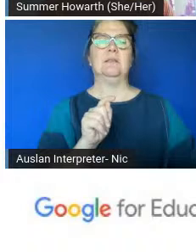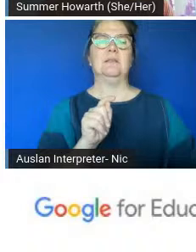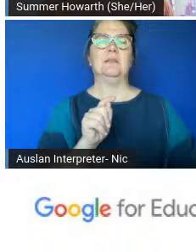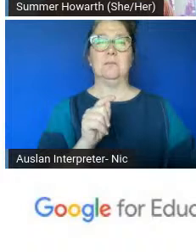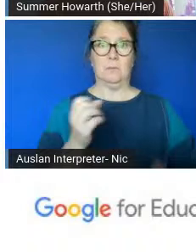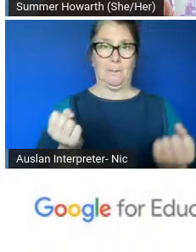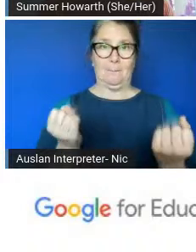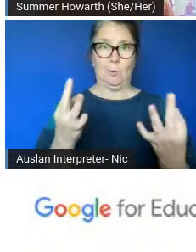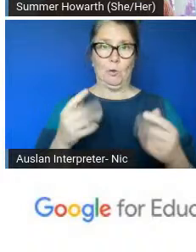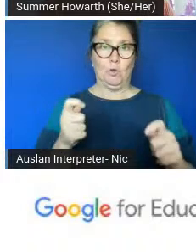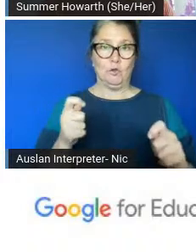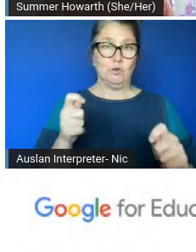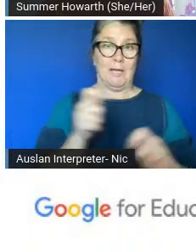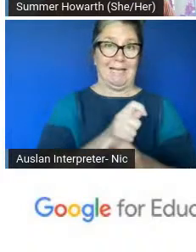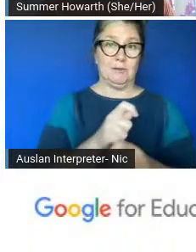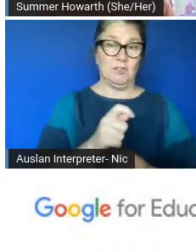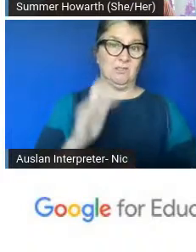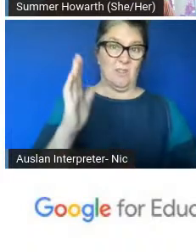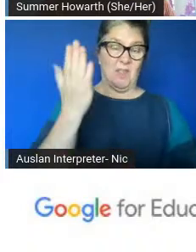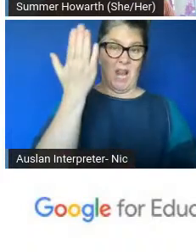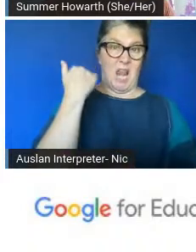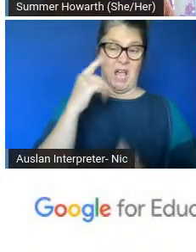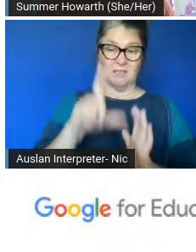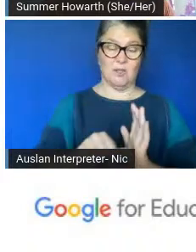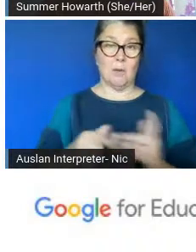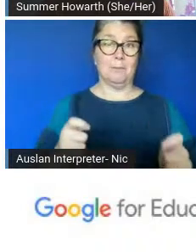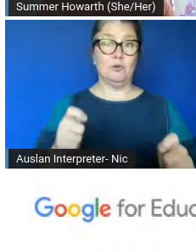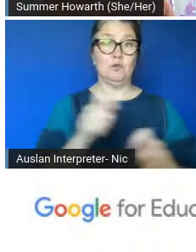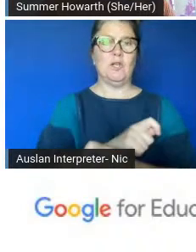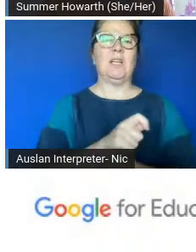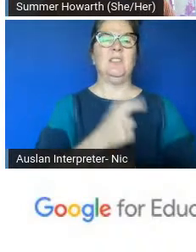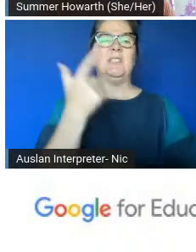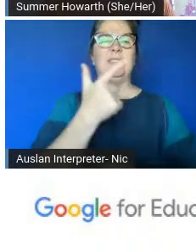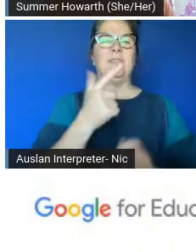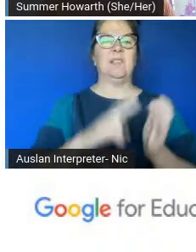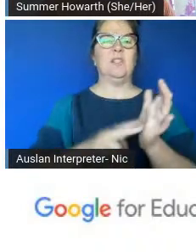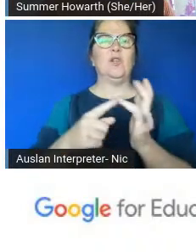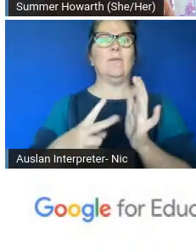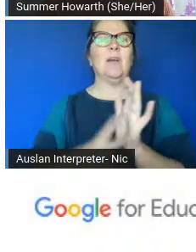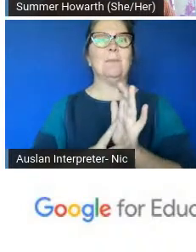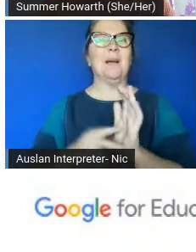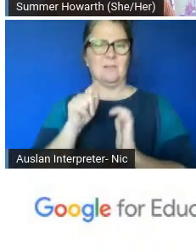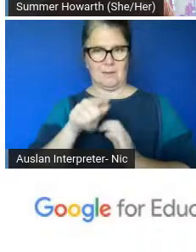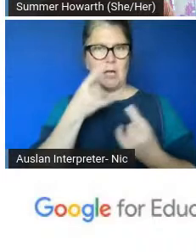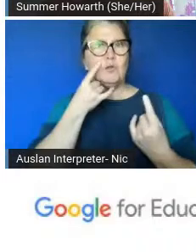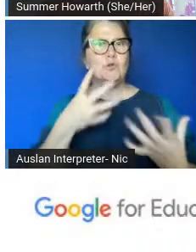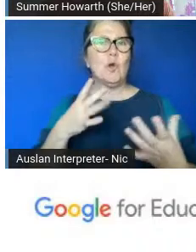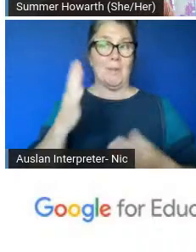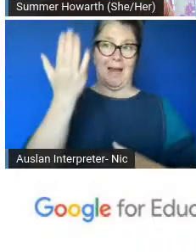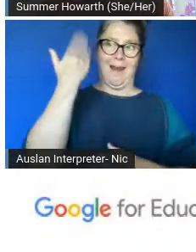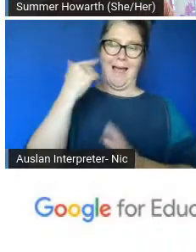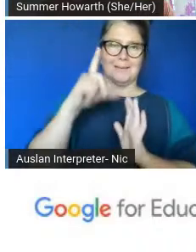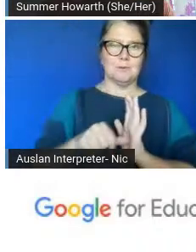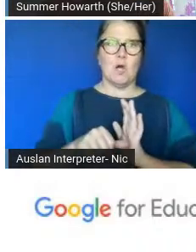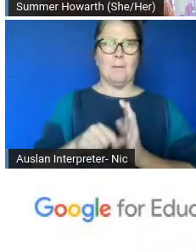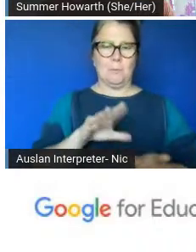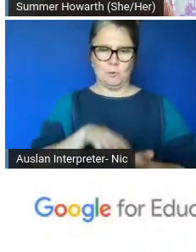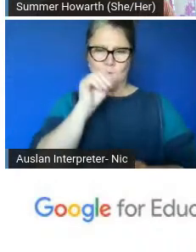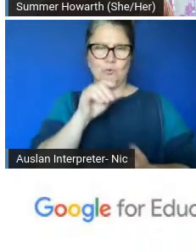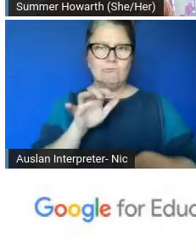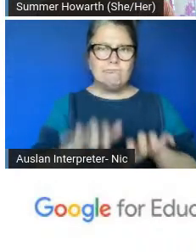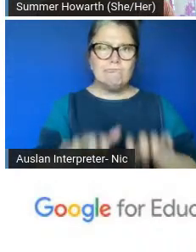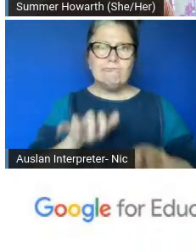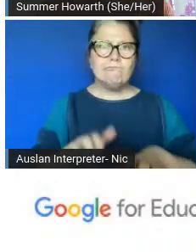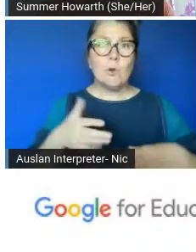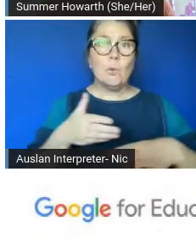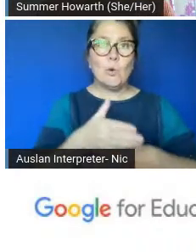changes made here, obviously, because this has just been pushed out, but that would show you the last change that was made. So that could work, Tracy. It's